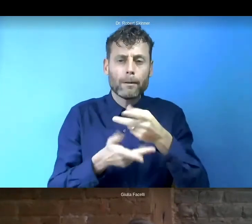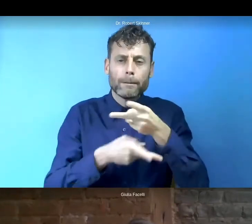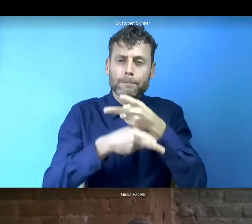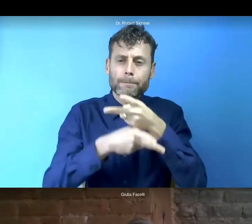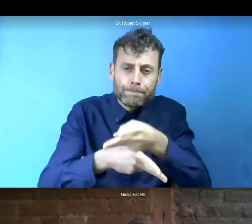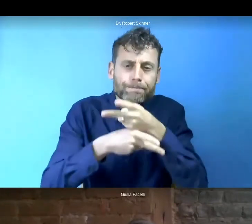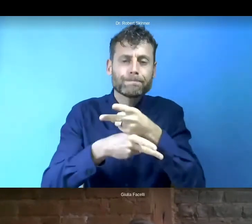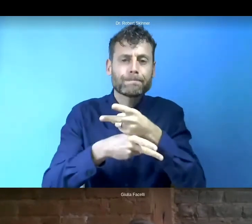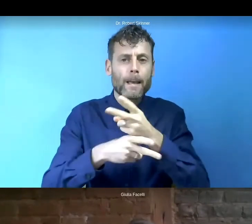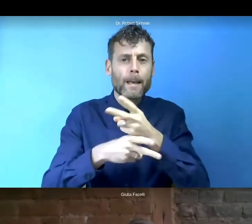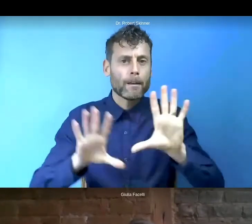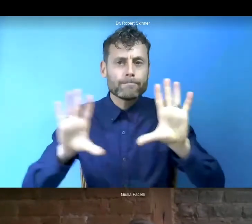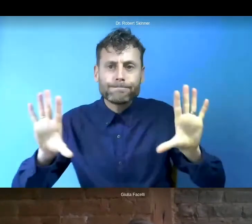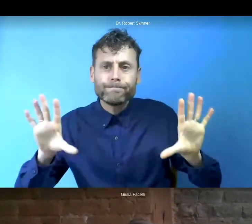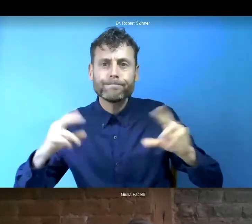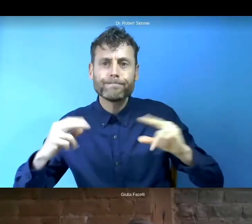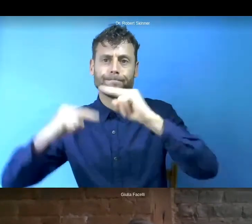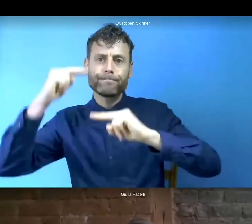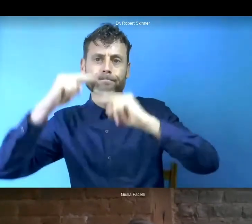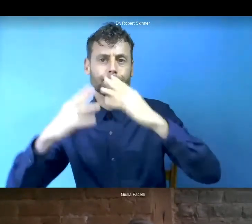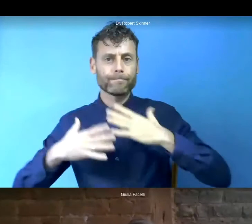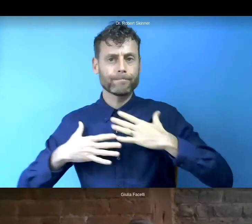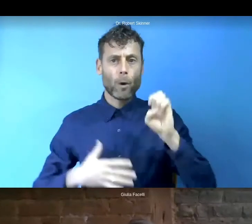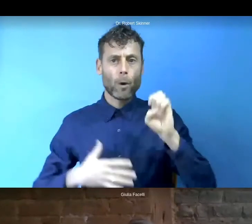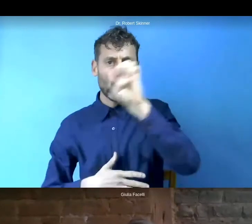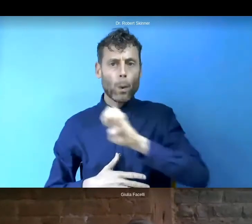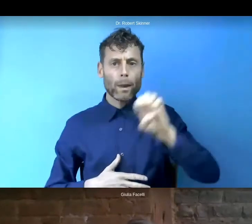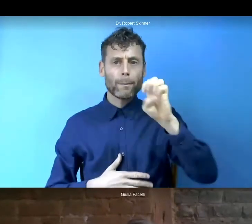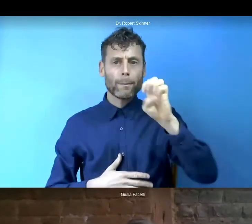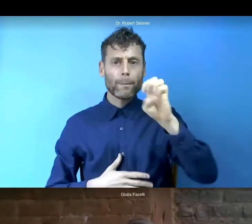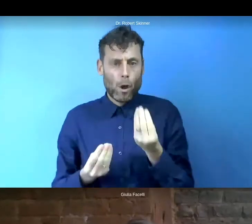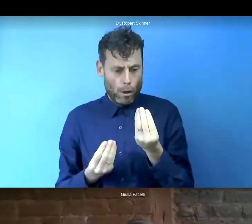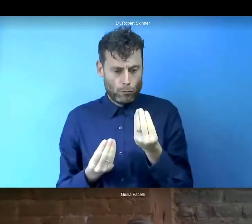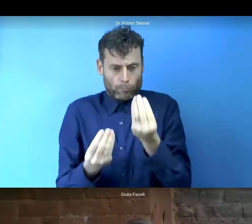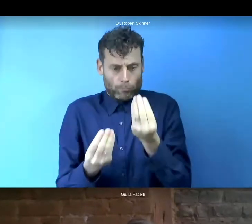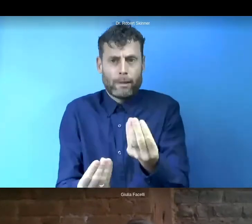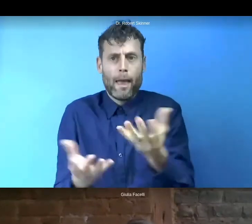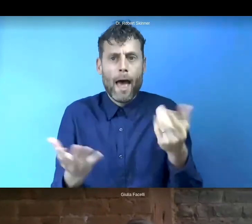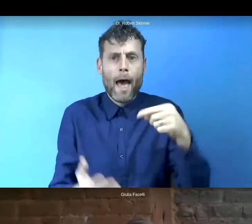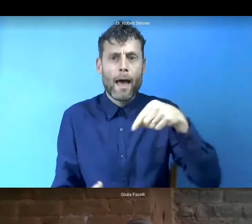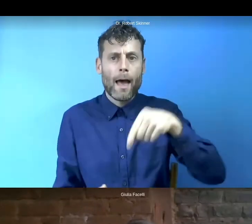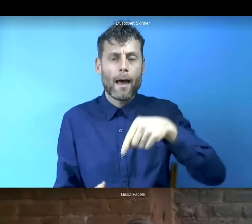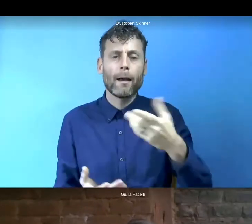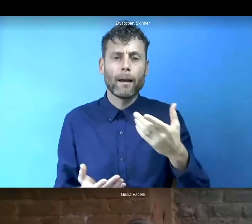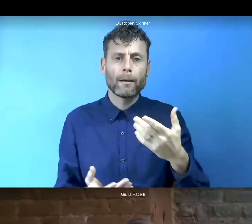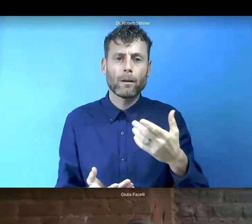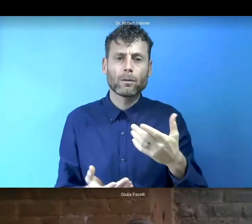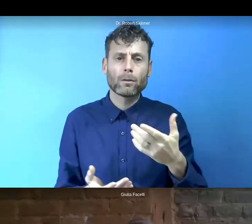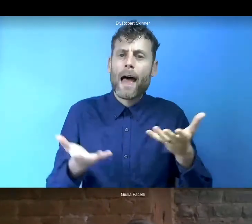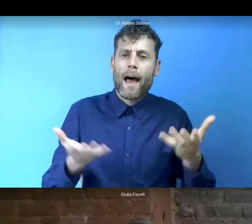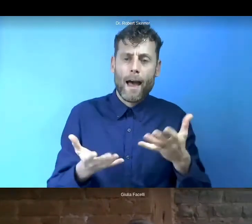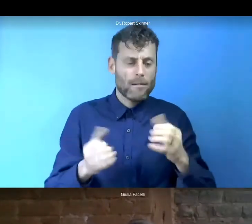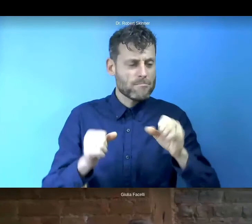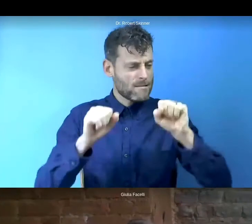efficient restoration of European cultural heritage, how could actually heritage-led urban regeneration support the